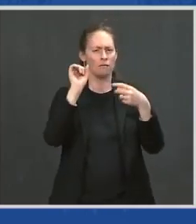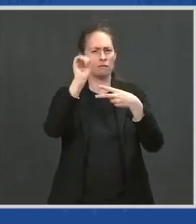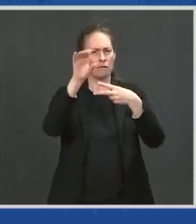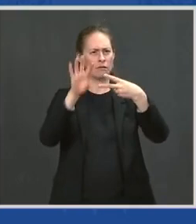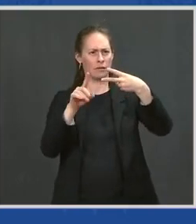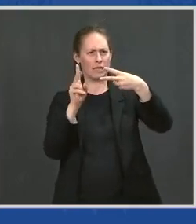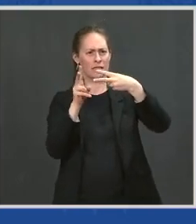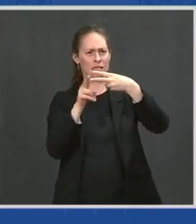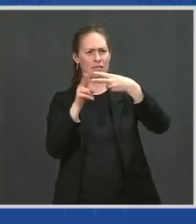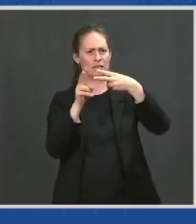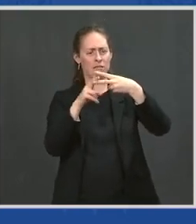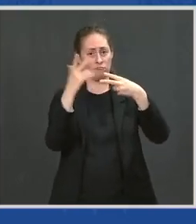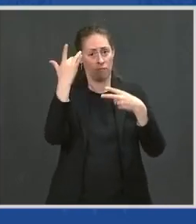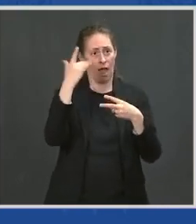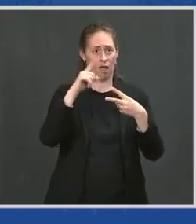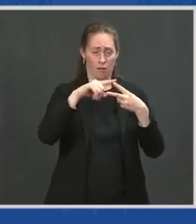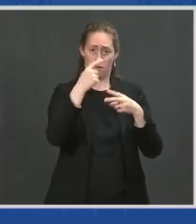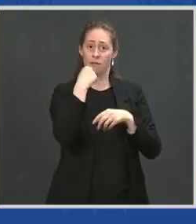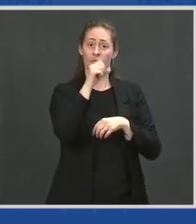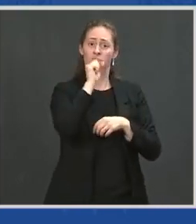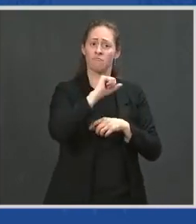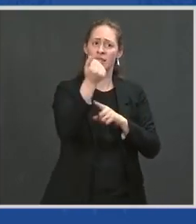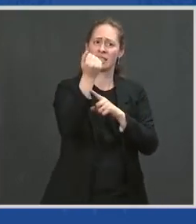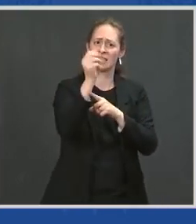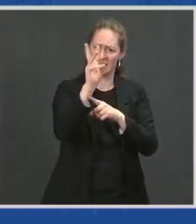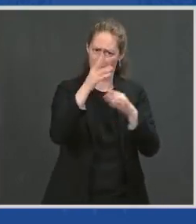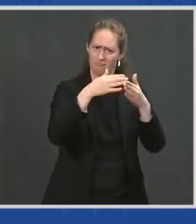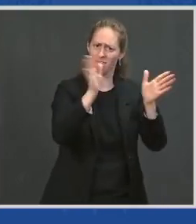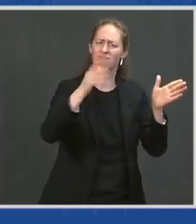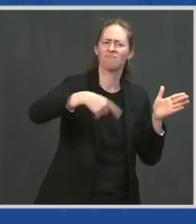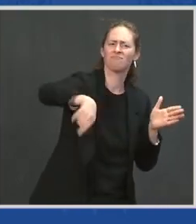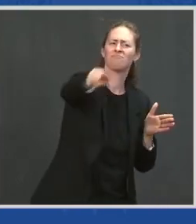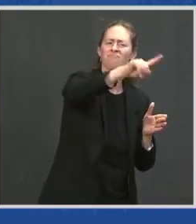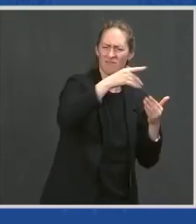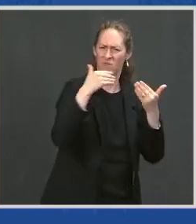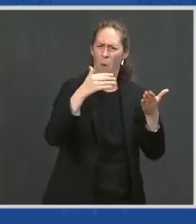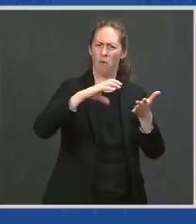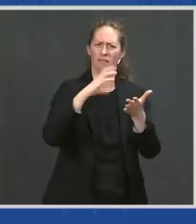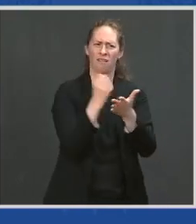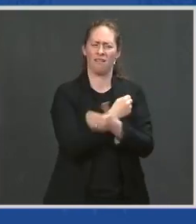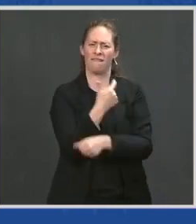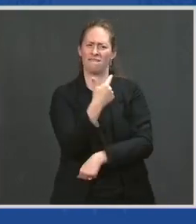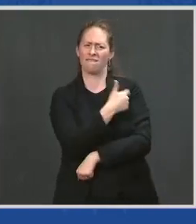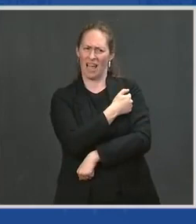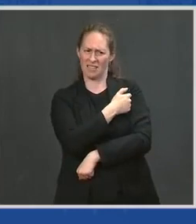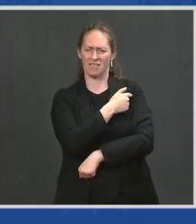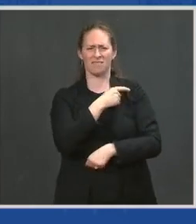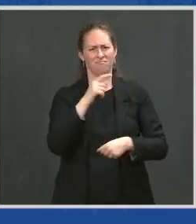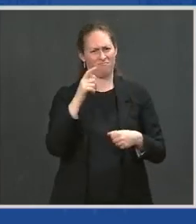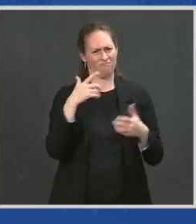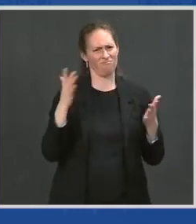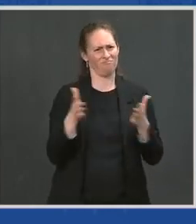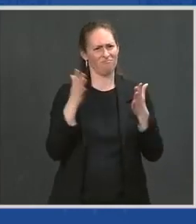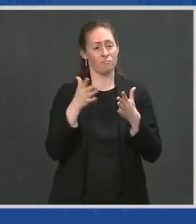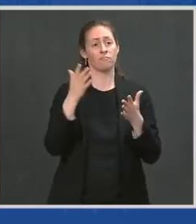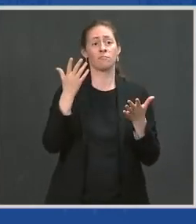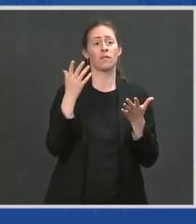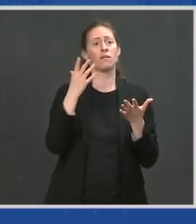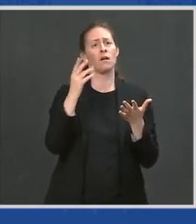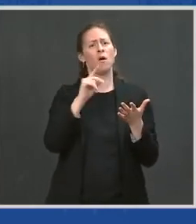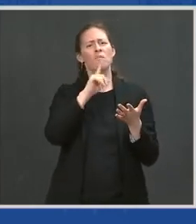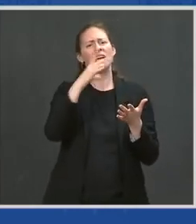everyone over 16 years of age in America to get vaccinated, and share what we're going to do to